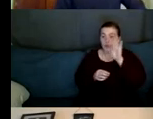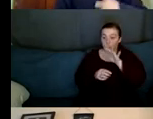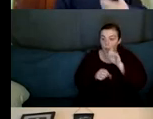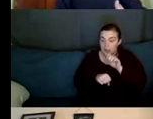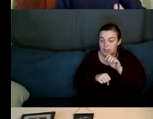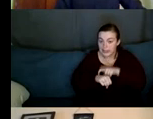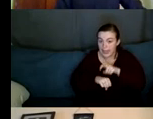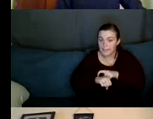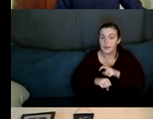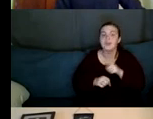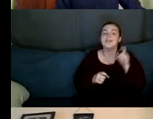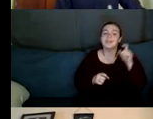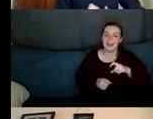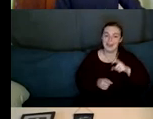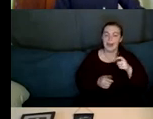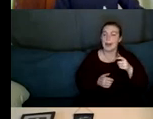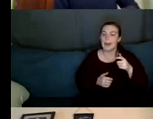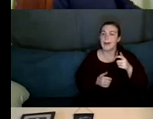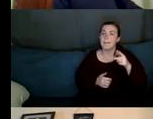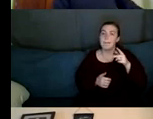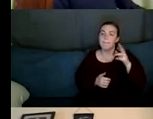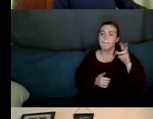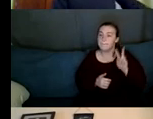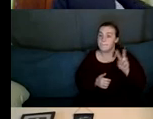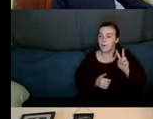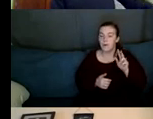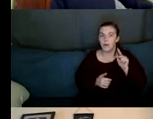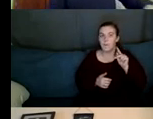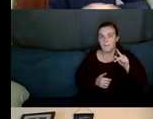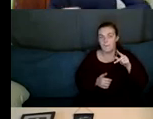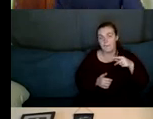partners to work with you that are in other places.